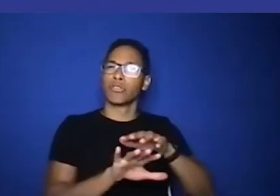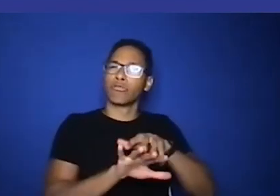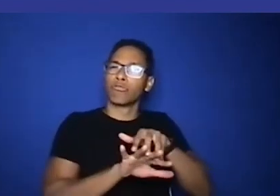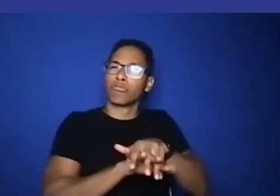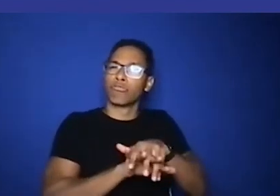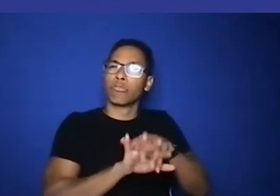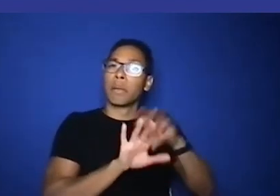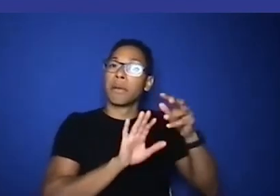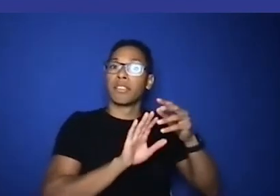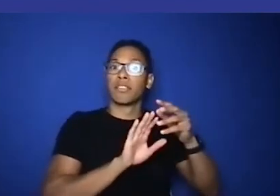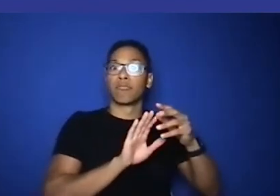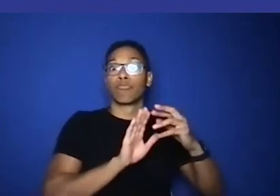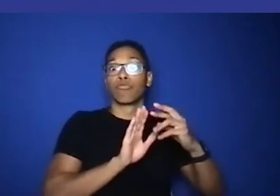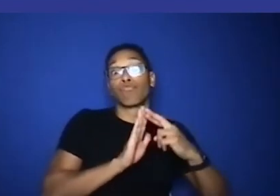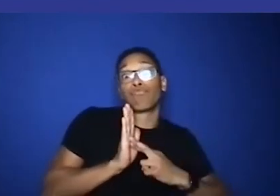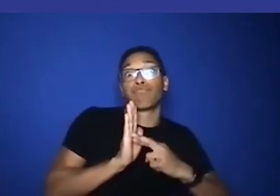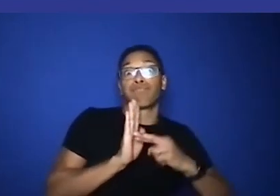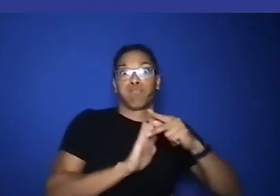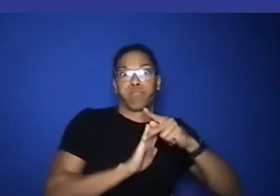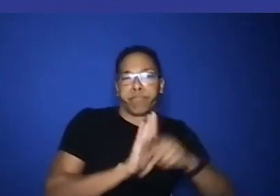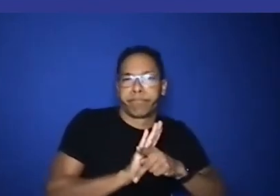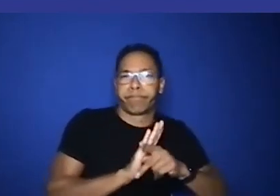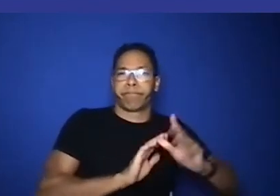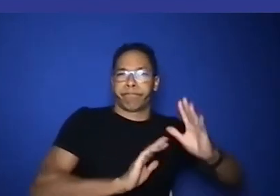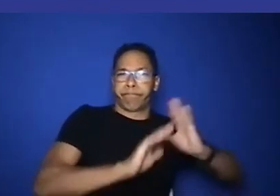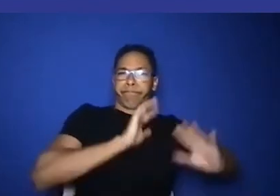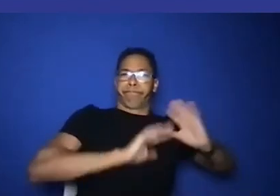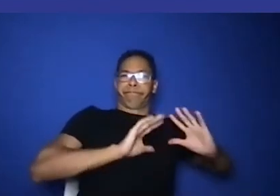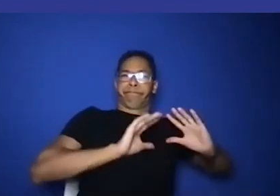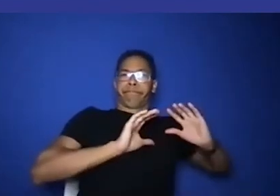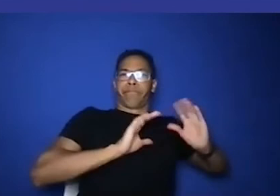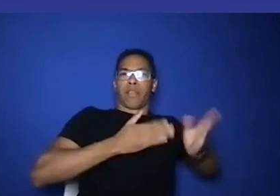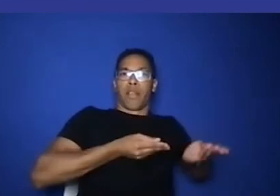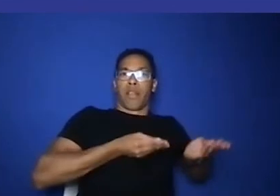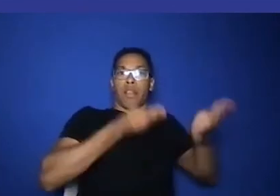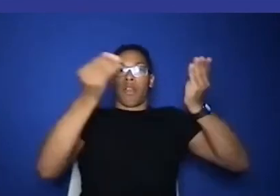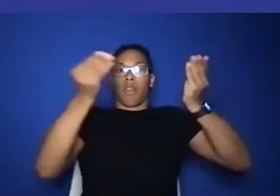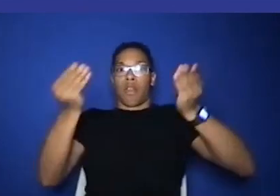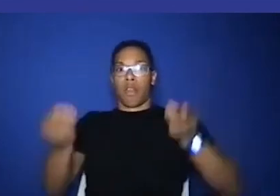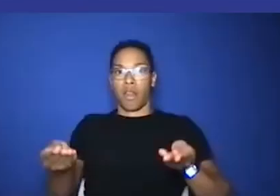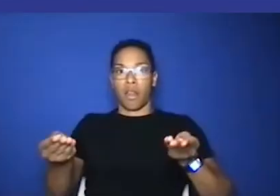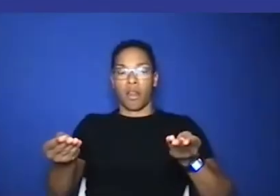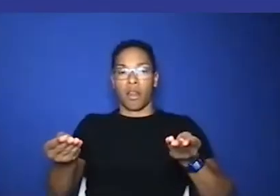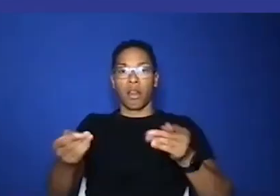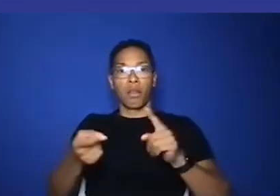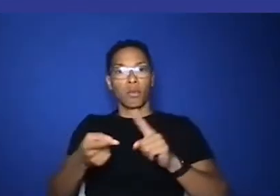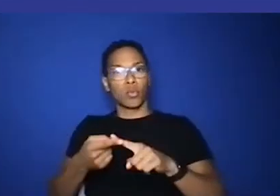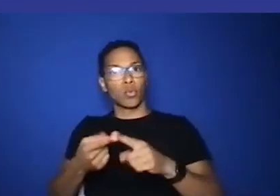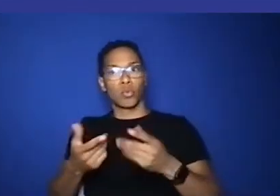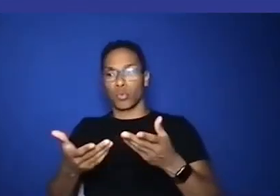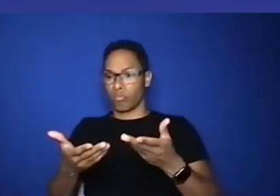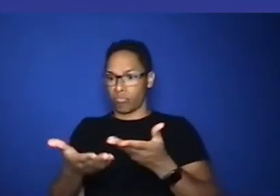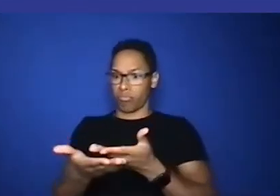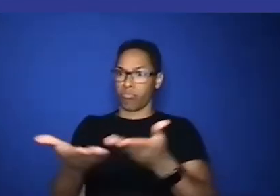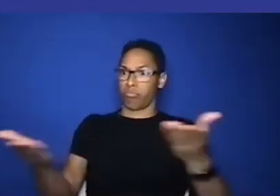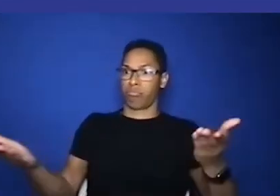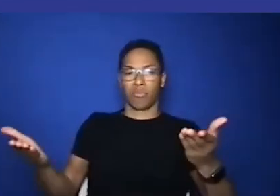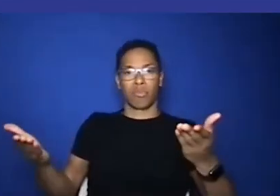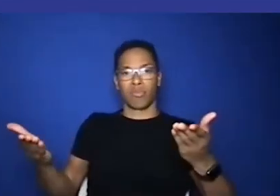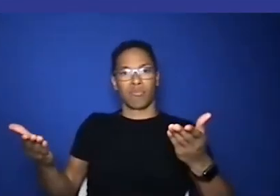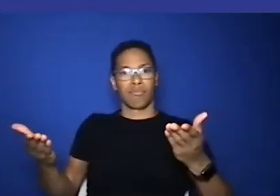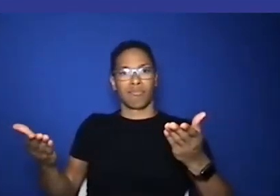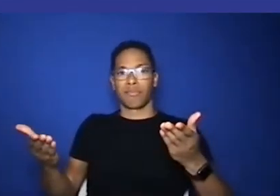these spaces that can moderate that excessive and unnuanced idea